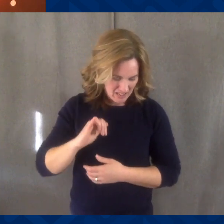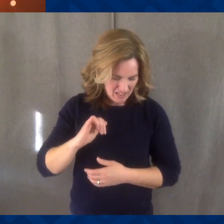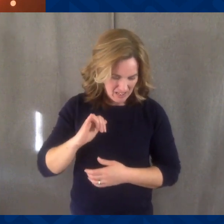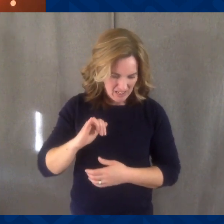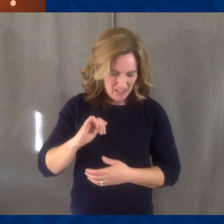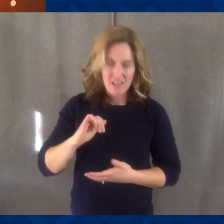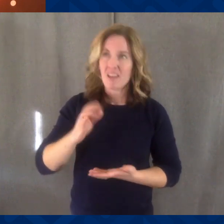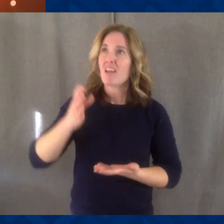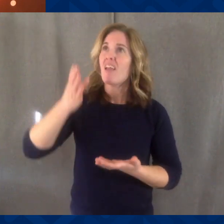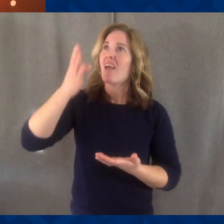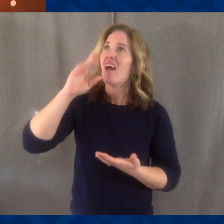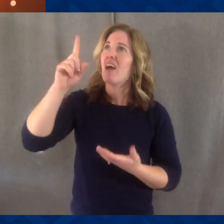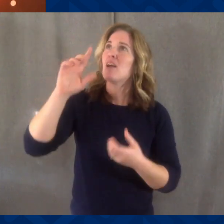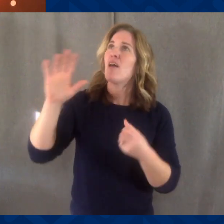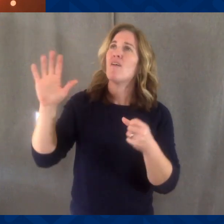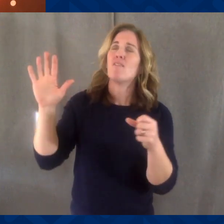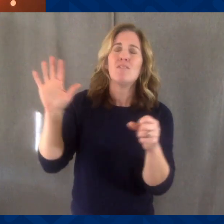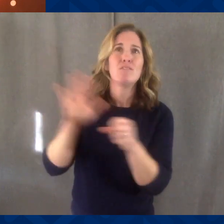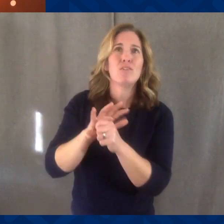merciful God